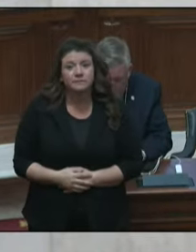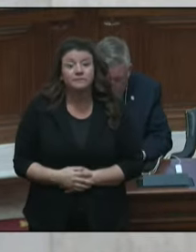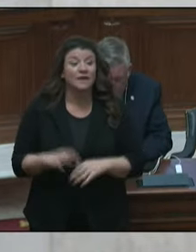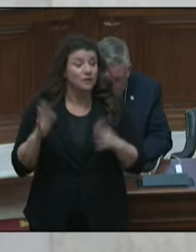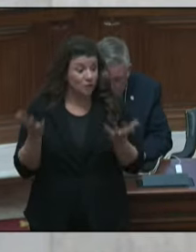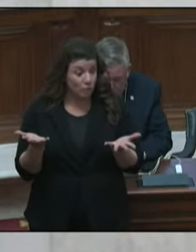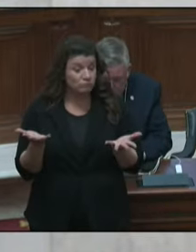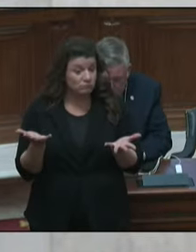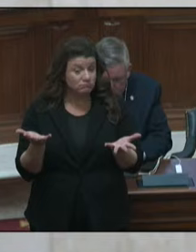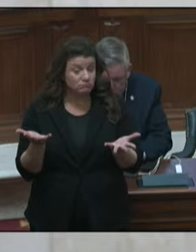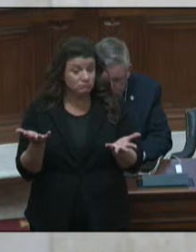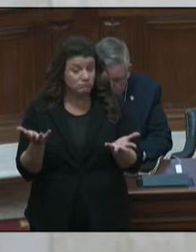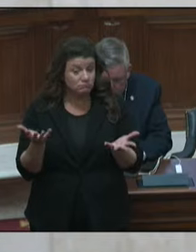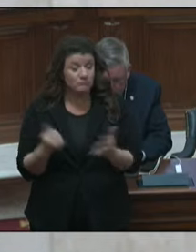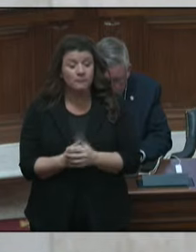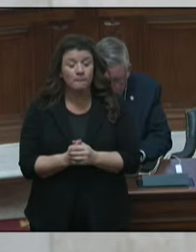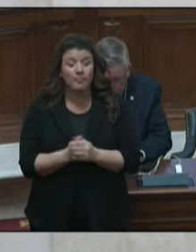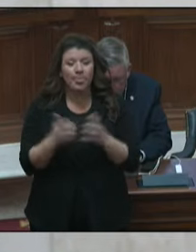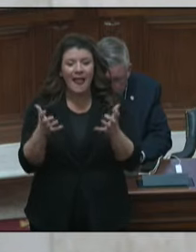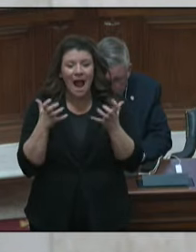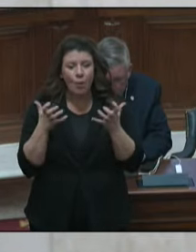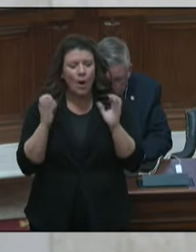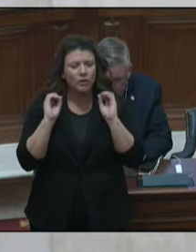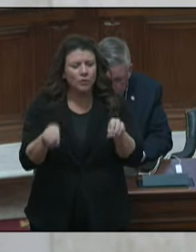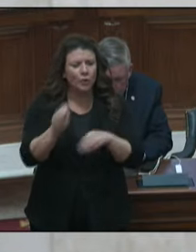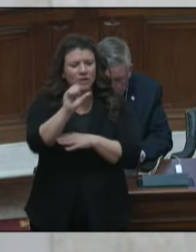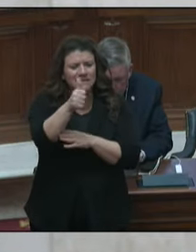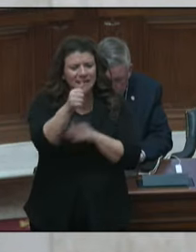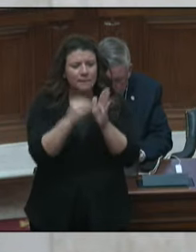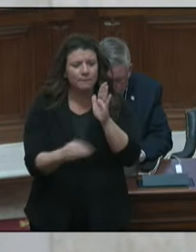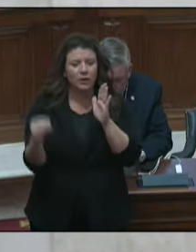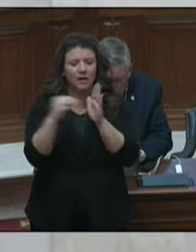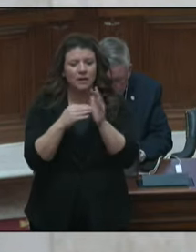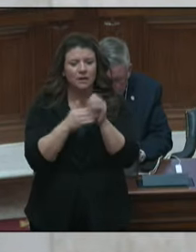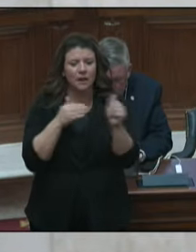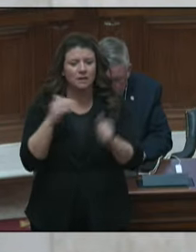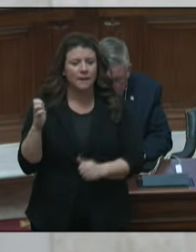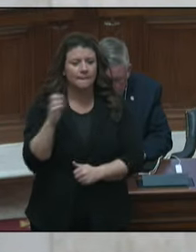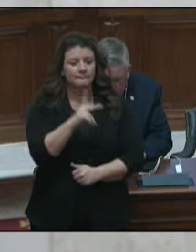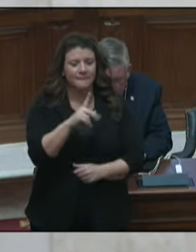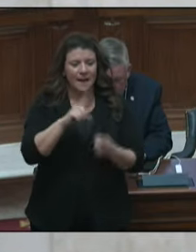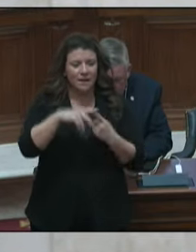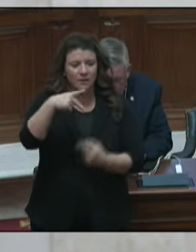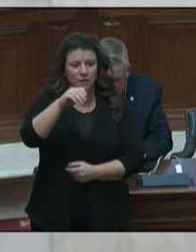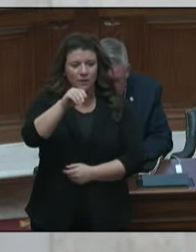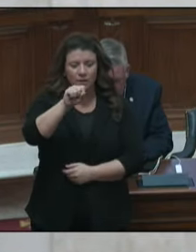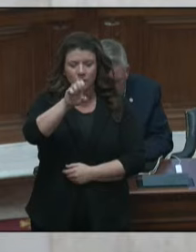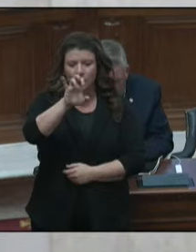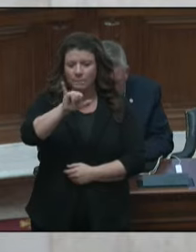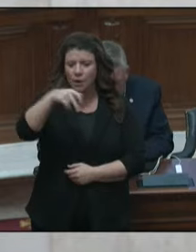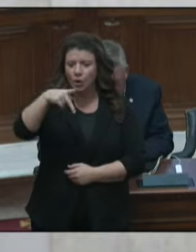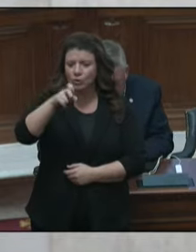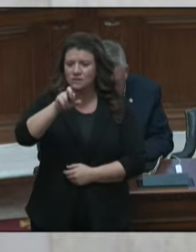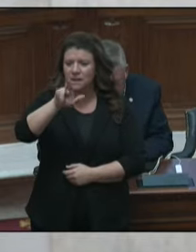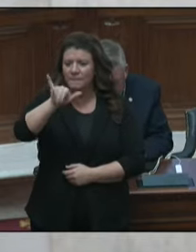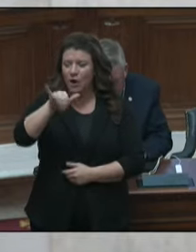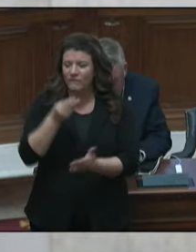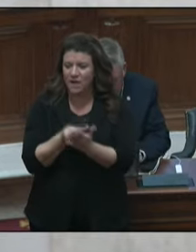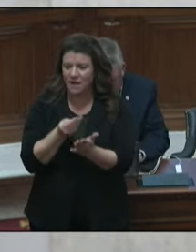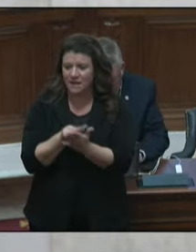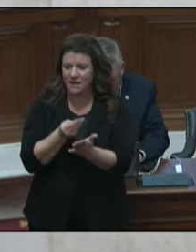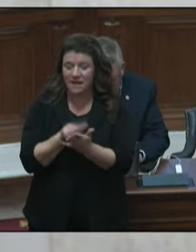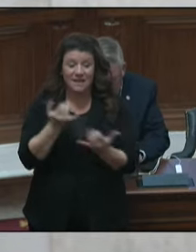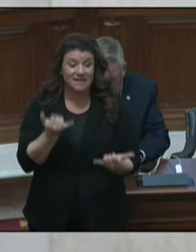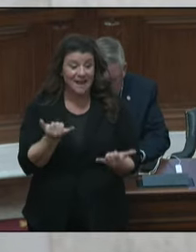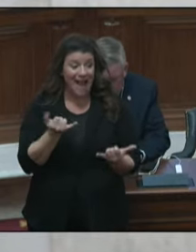So, I want to put $10 million back into Posey Perry Fund, because we have now